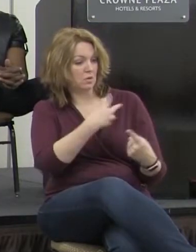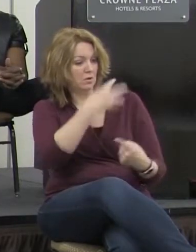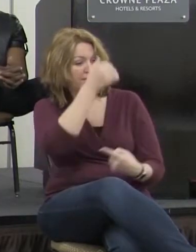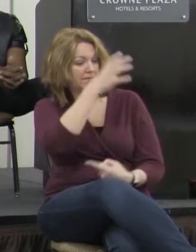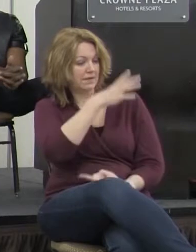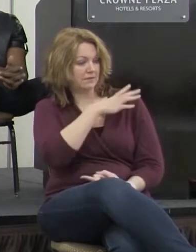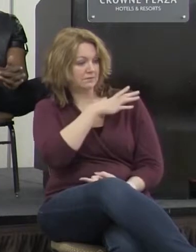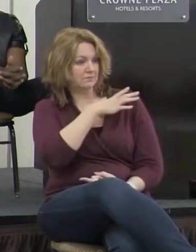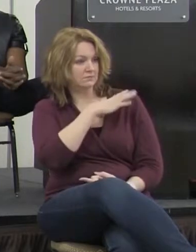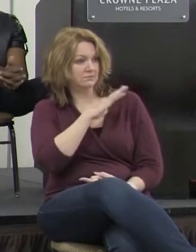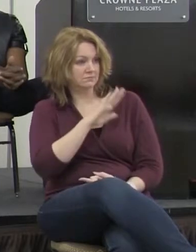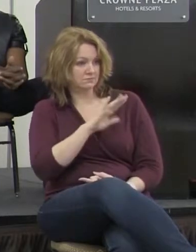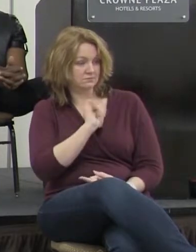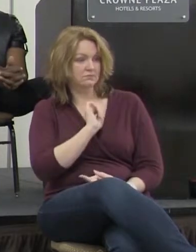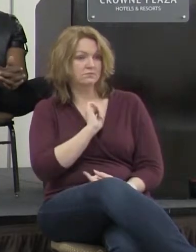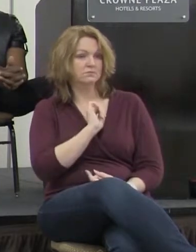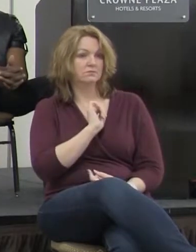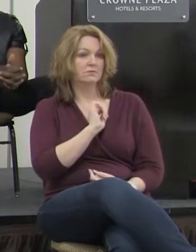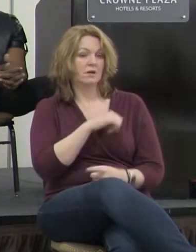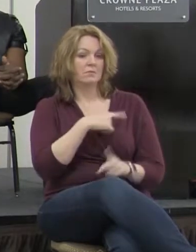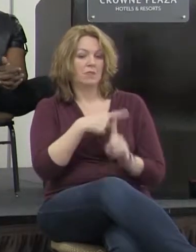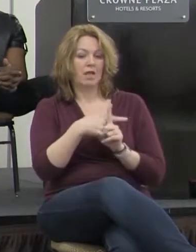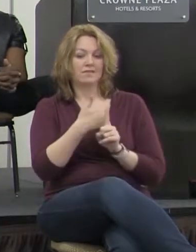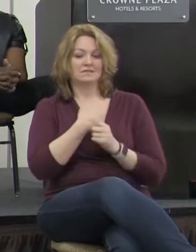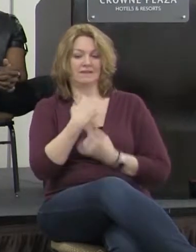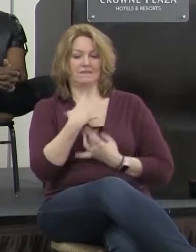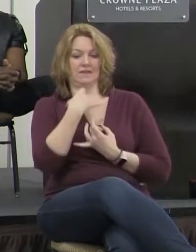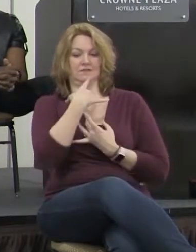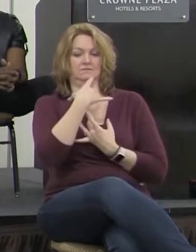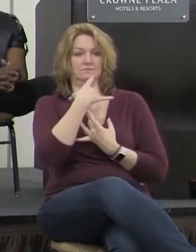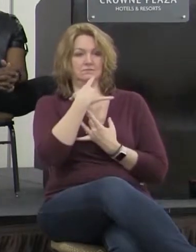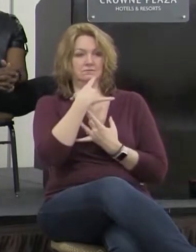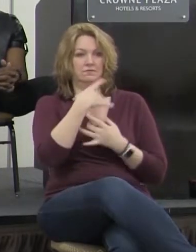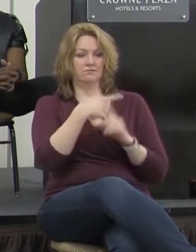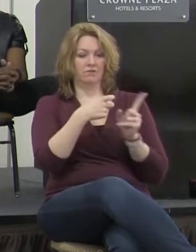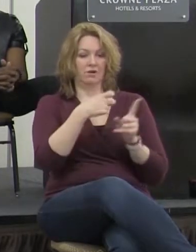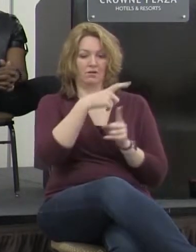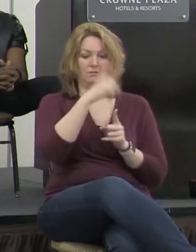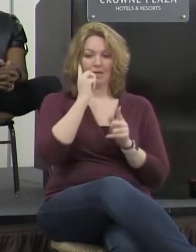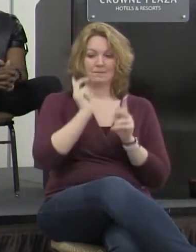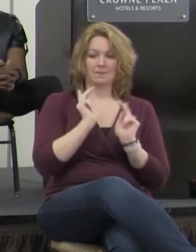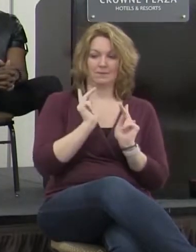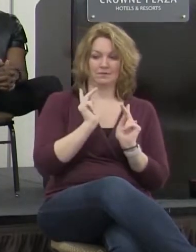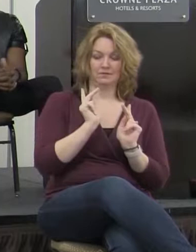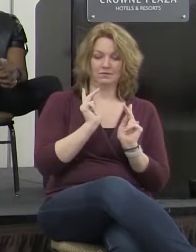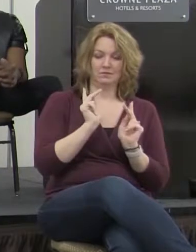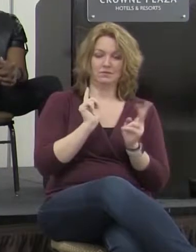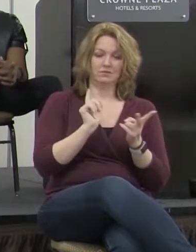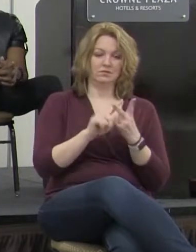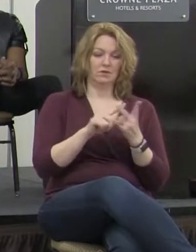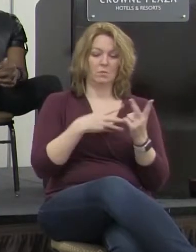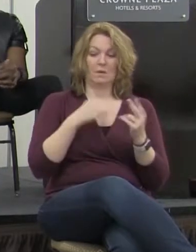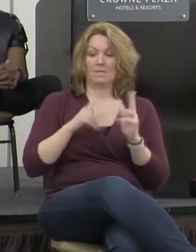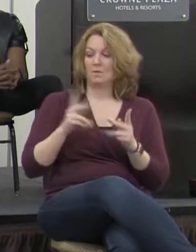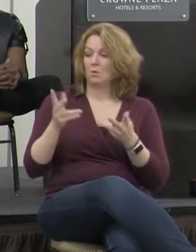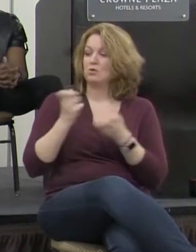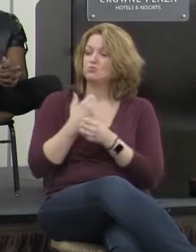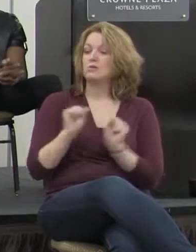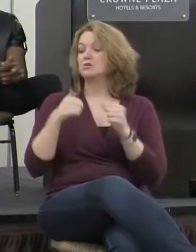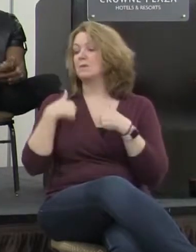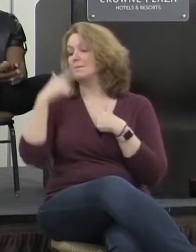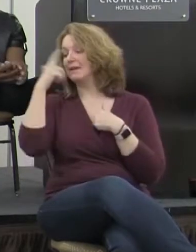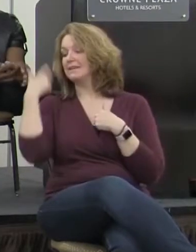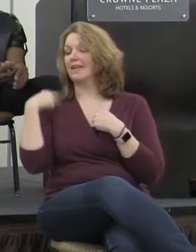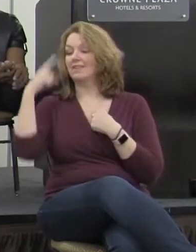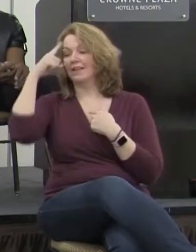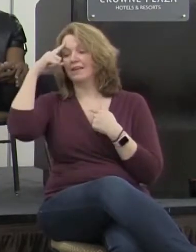And I get the self-hater from black people. I get white people who want to rescue me because they